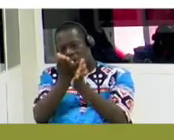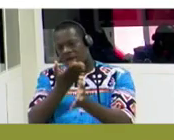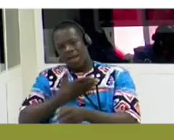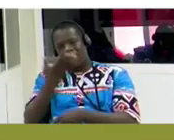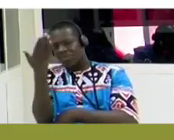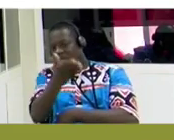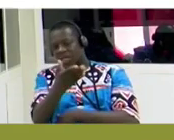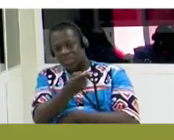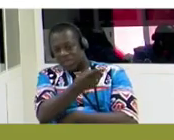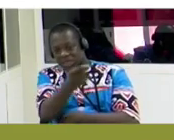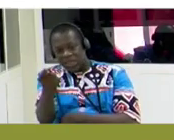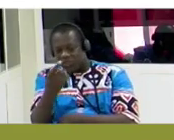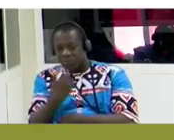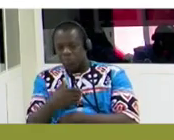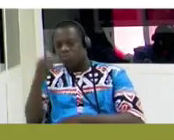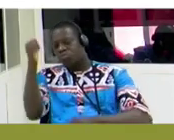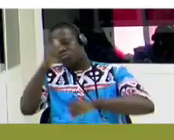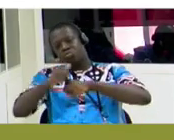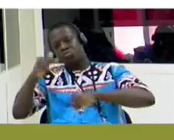were tortured.